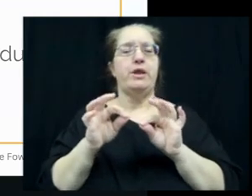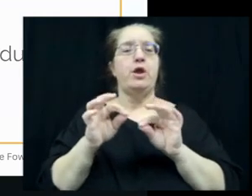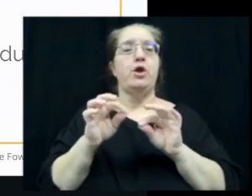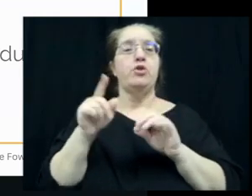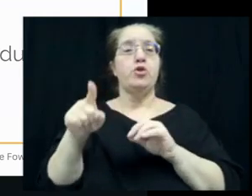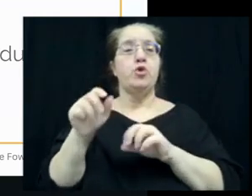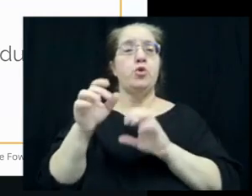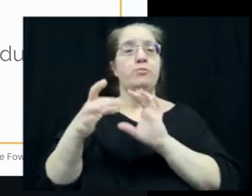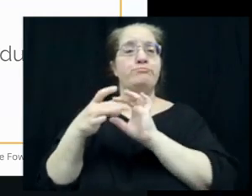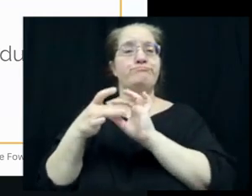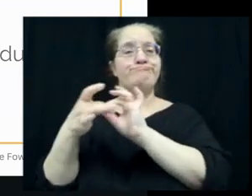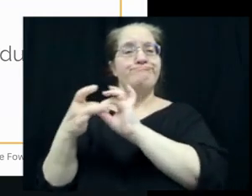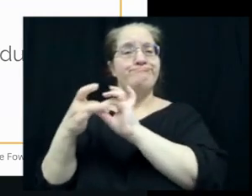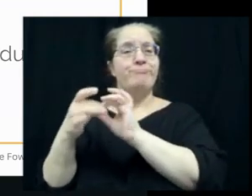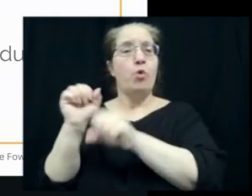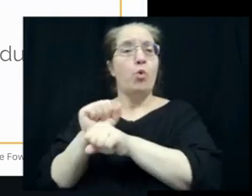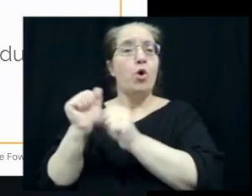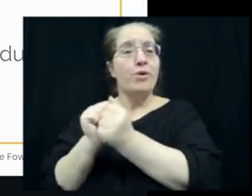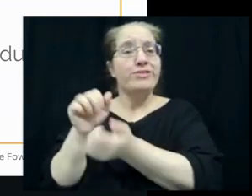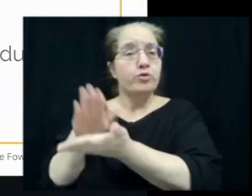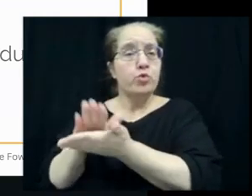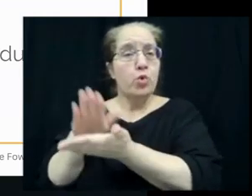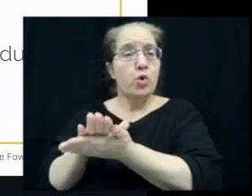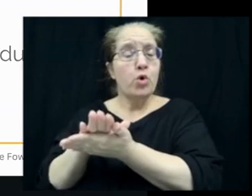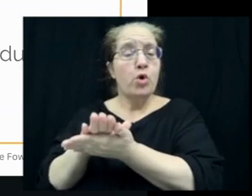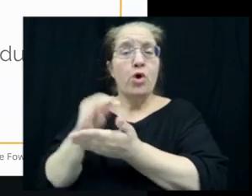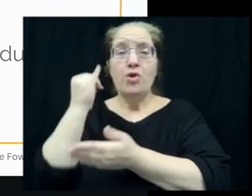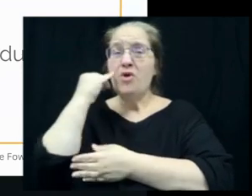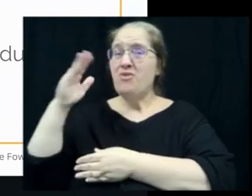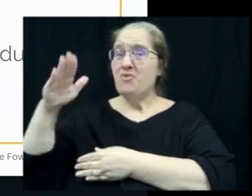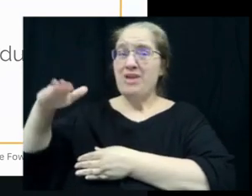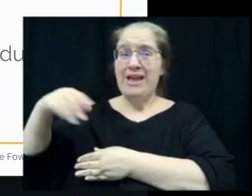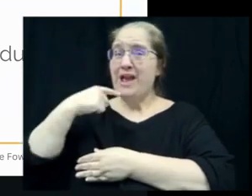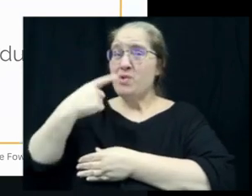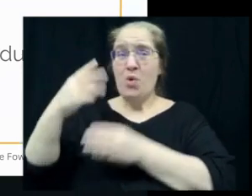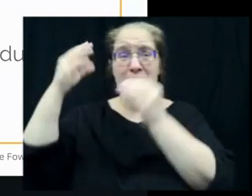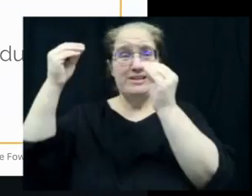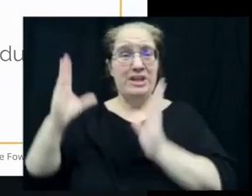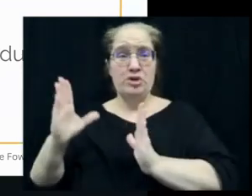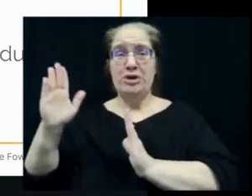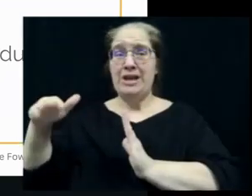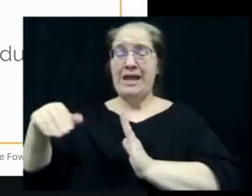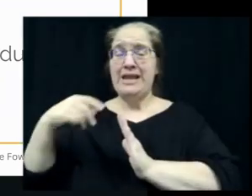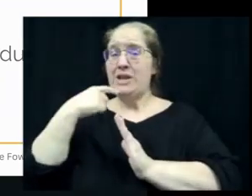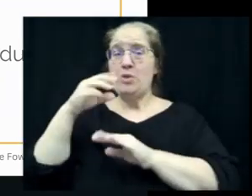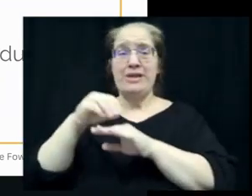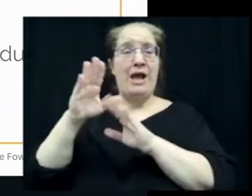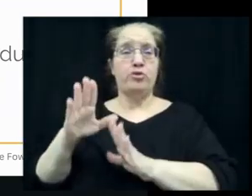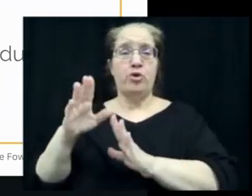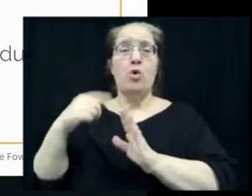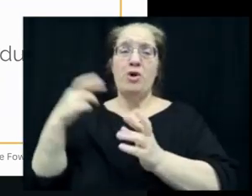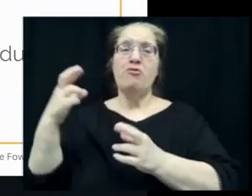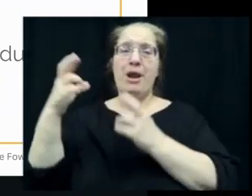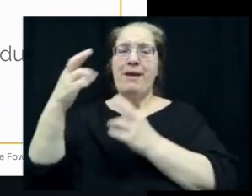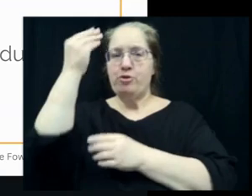school. So if you haven't yet told your child's teacher or counselor, we just recommend that you start